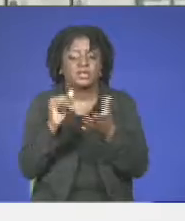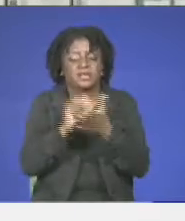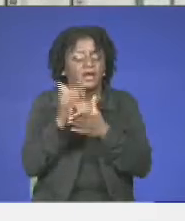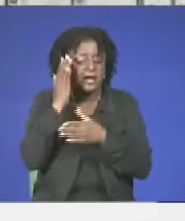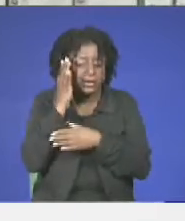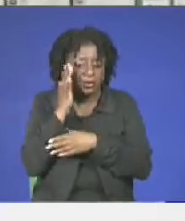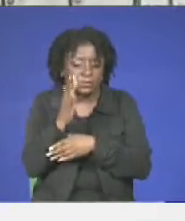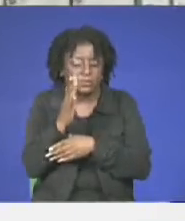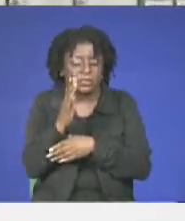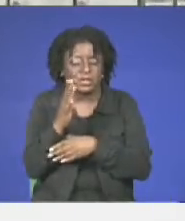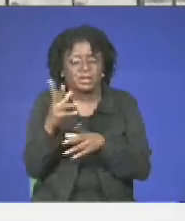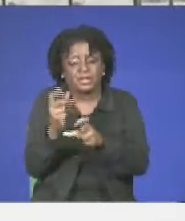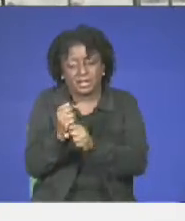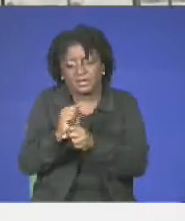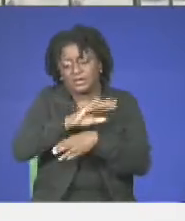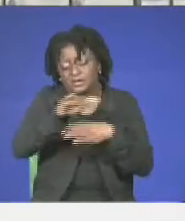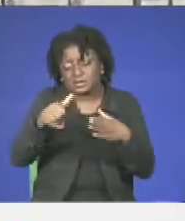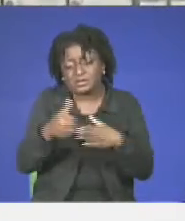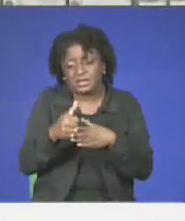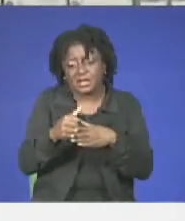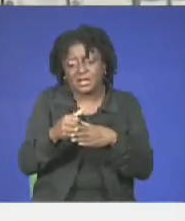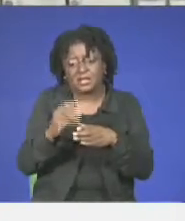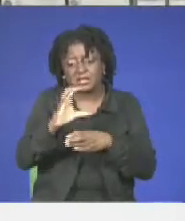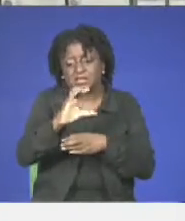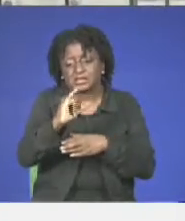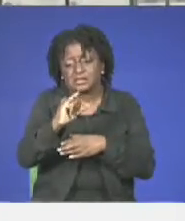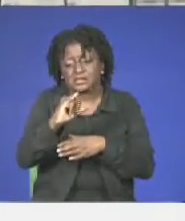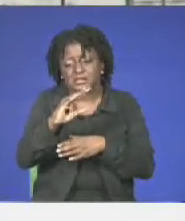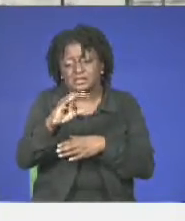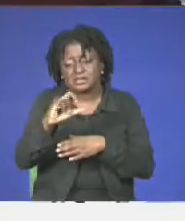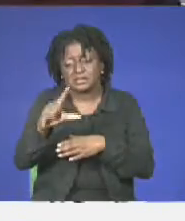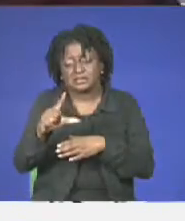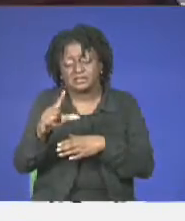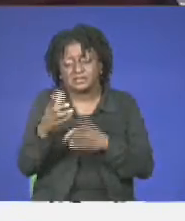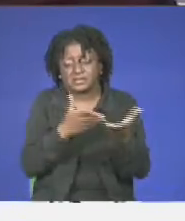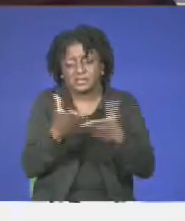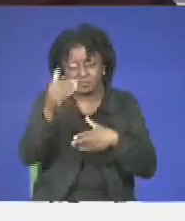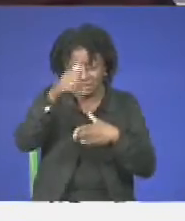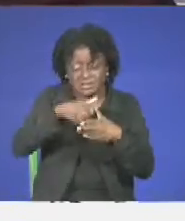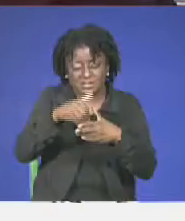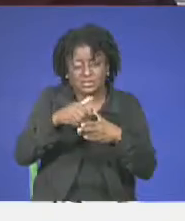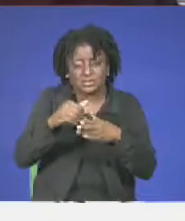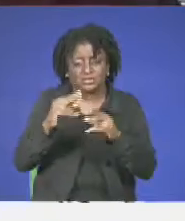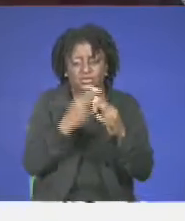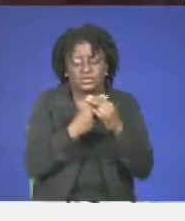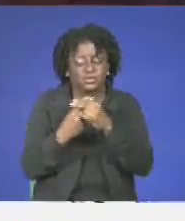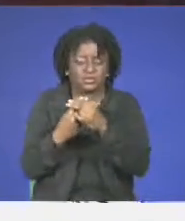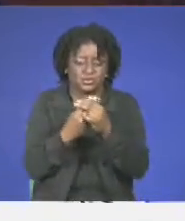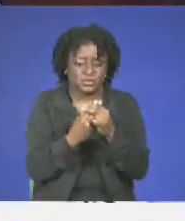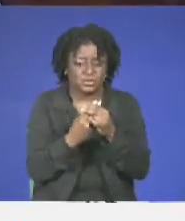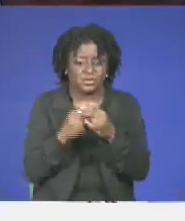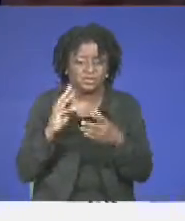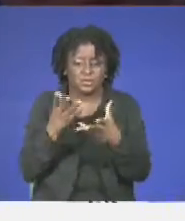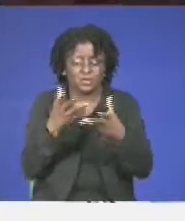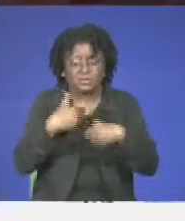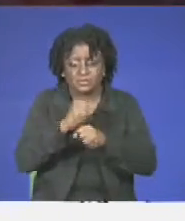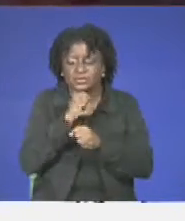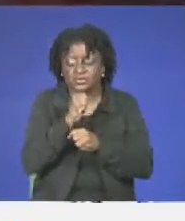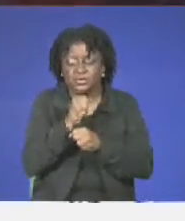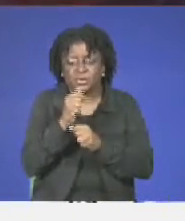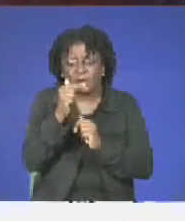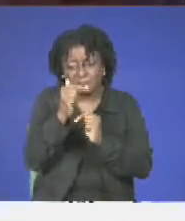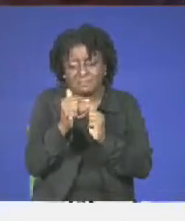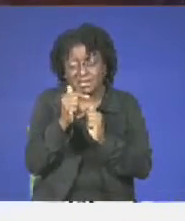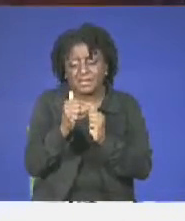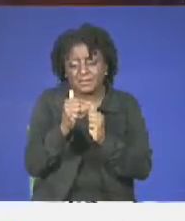get the entire civil service, or most of us, into the union. We want to look at ensuring that minimum wage is addressed